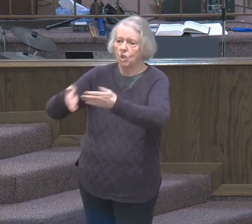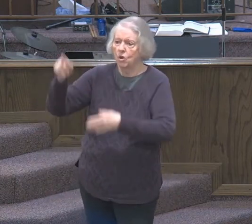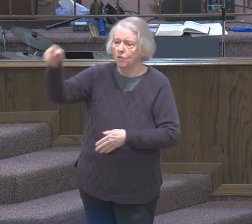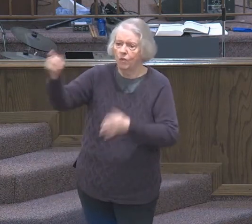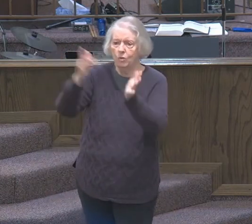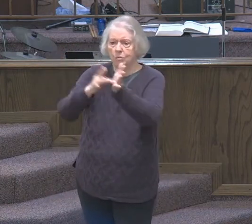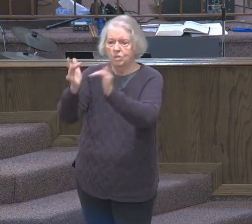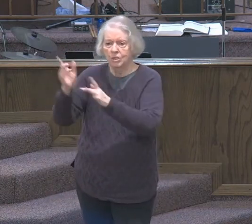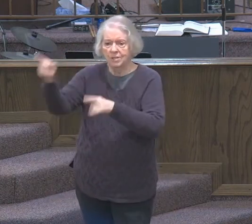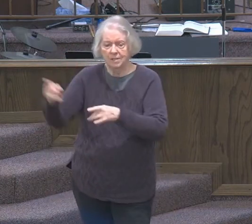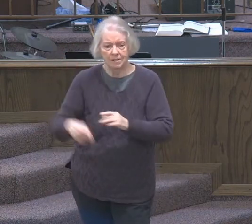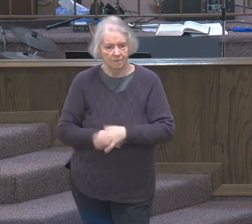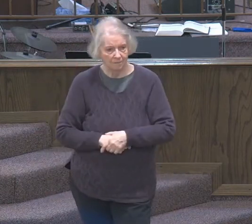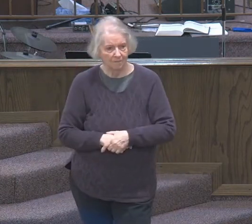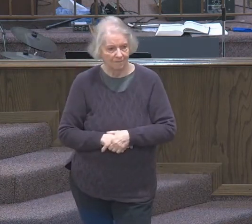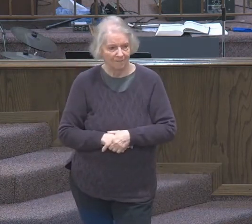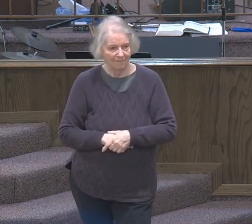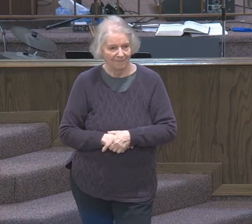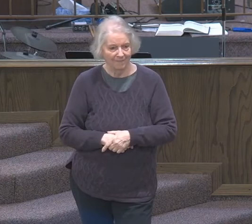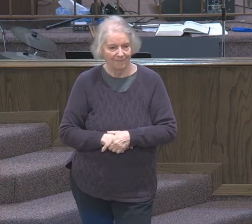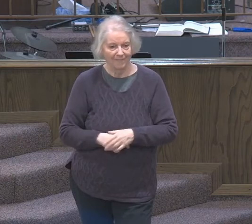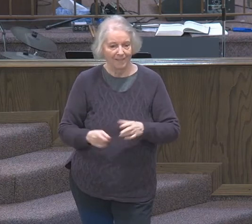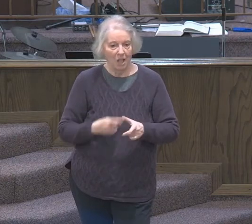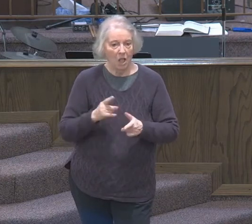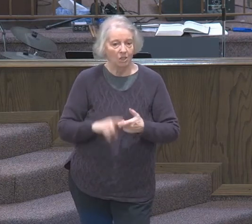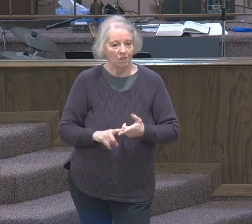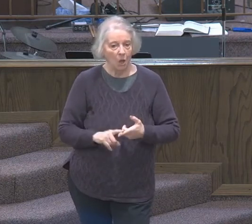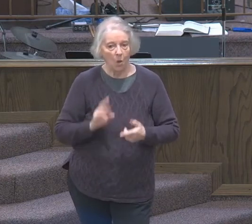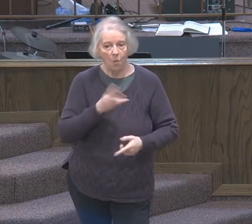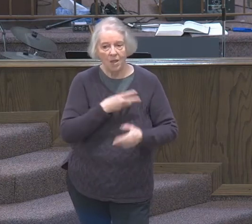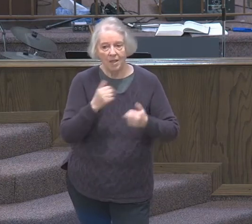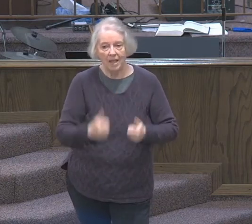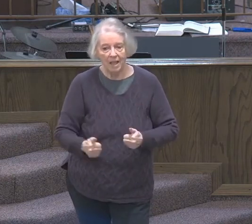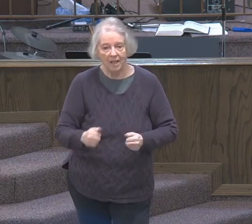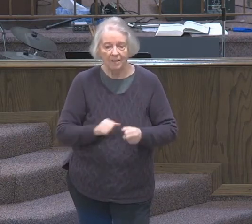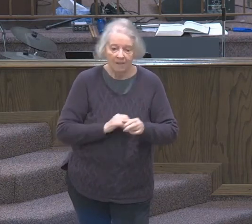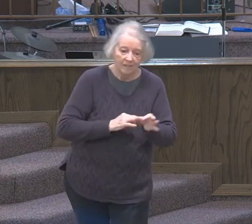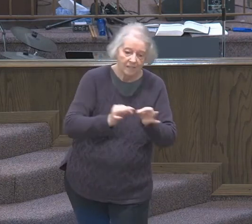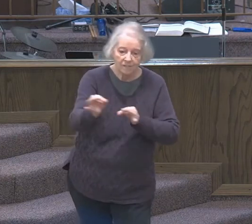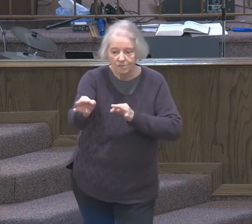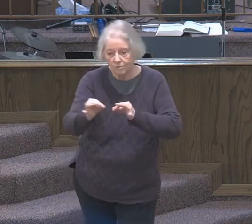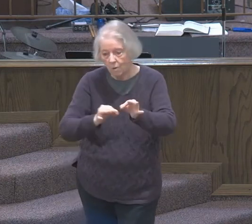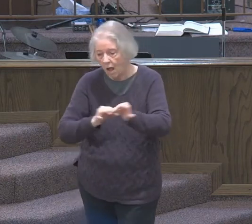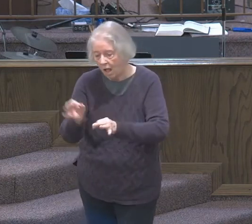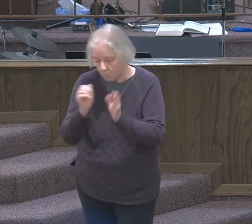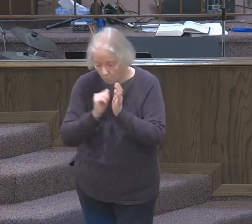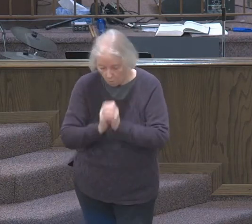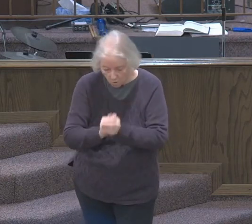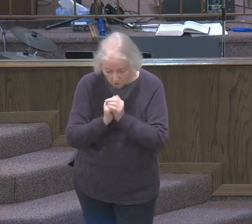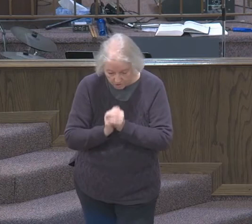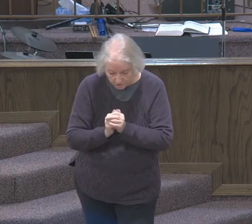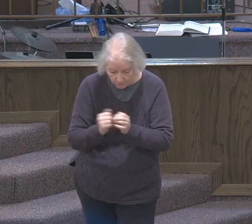So we think about worship so we can describe worship with all of these different examples and different words, but here's what I want us